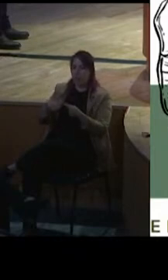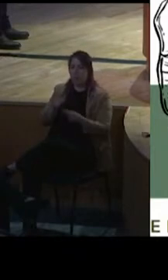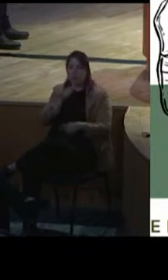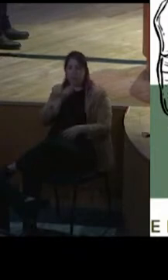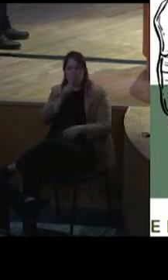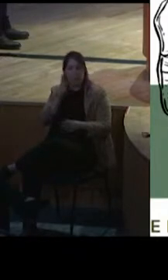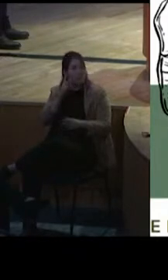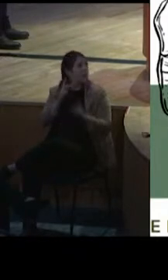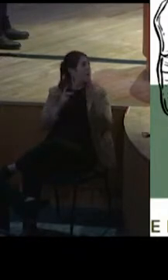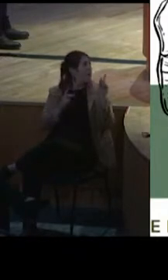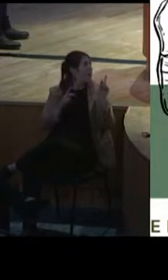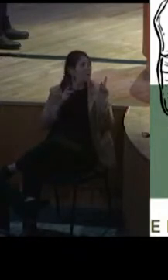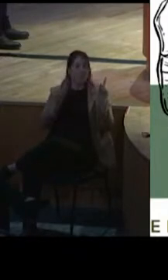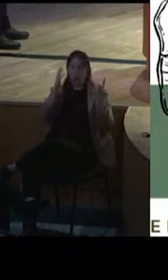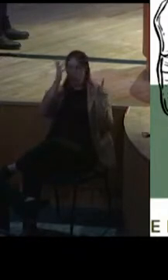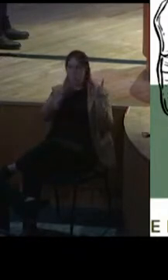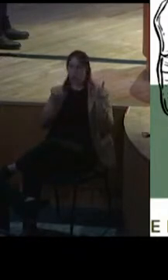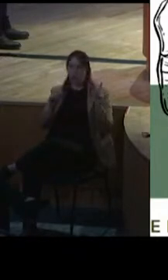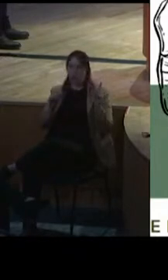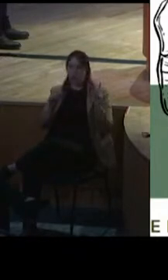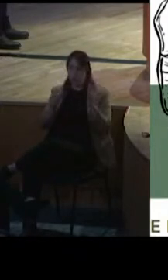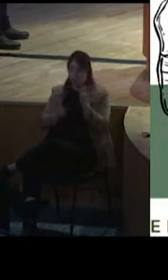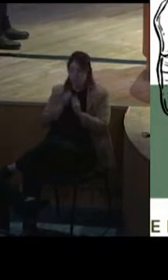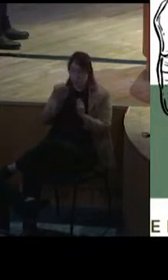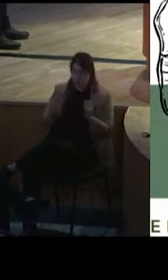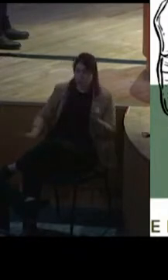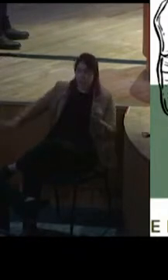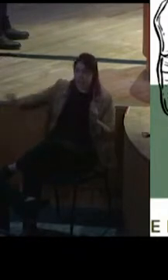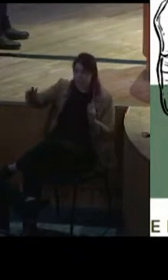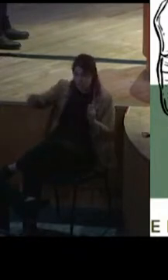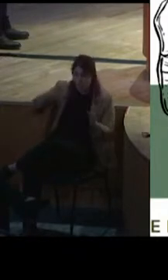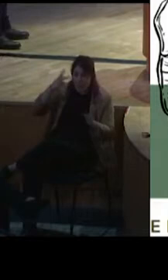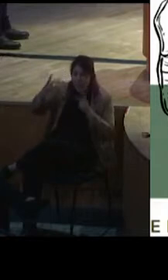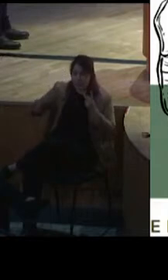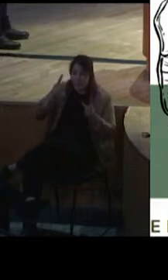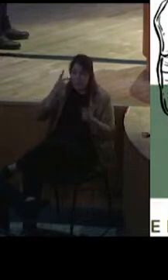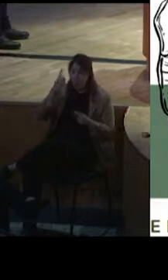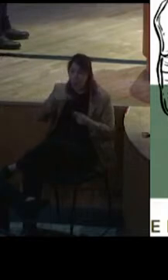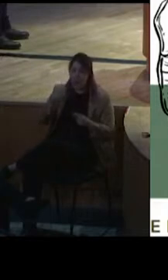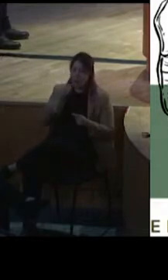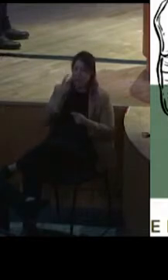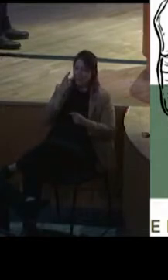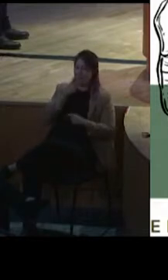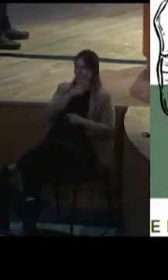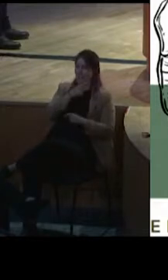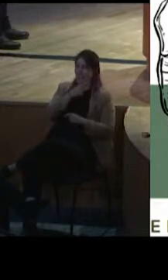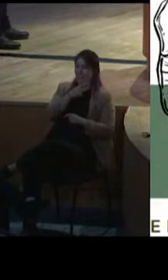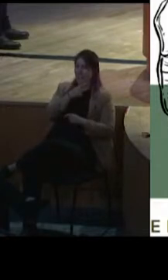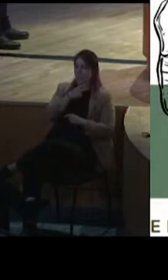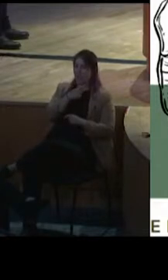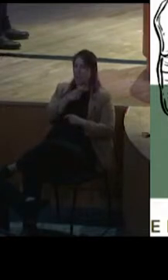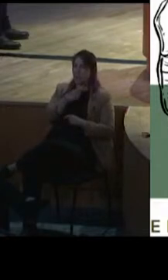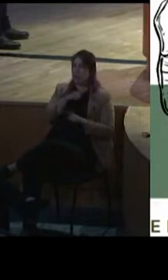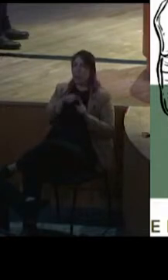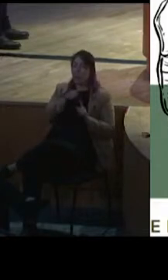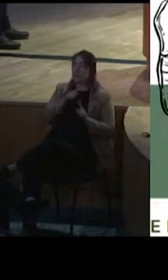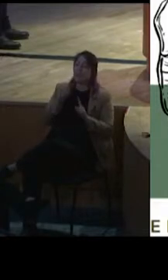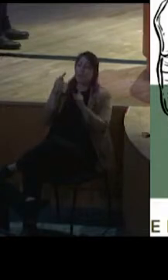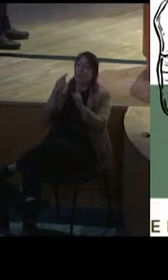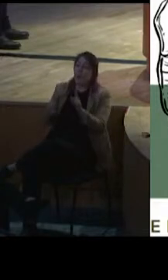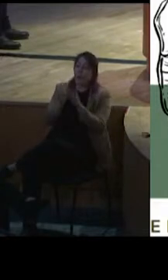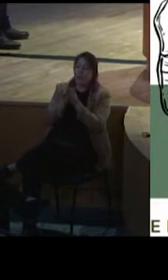landscape like this in the majority of the land that you're going to visit in Hawaii, but this is a goal for us as a